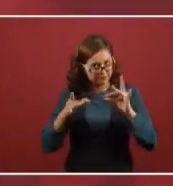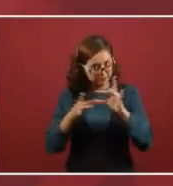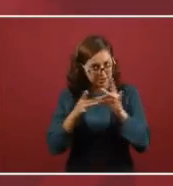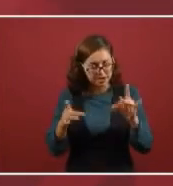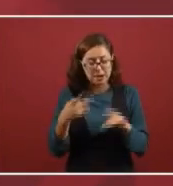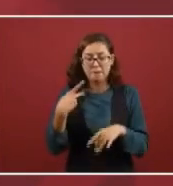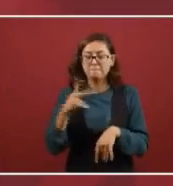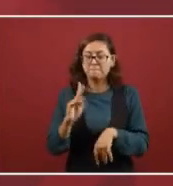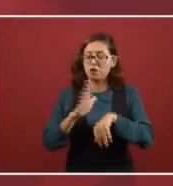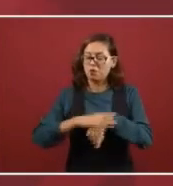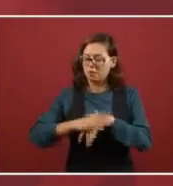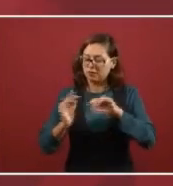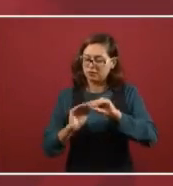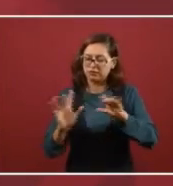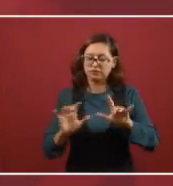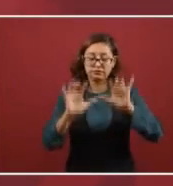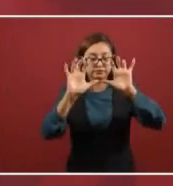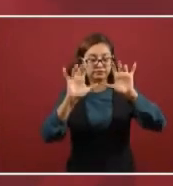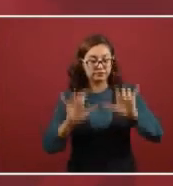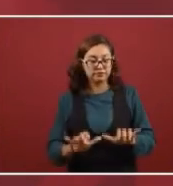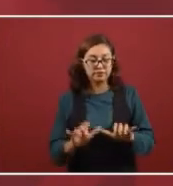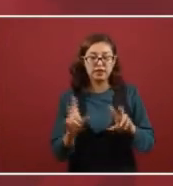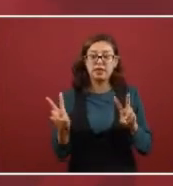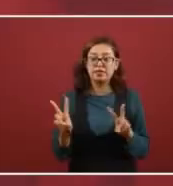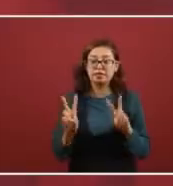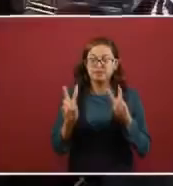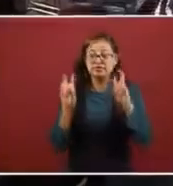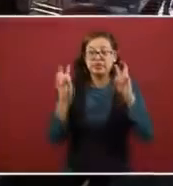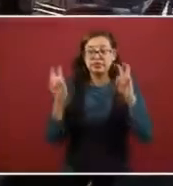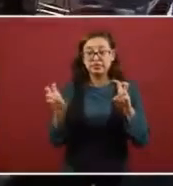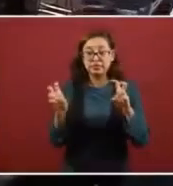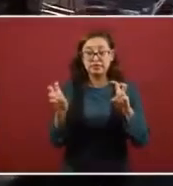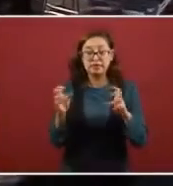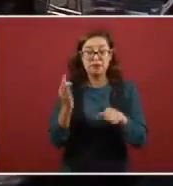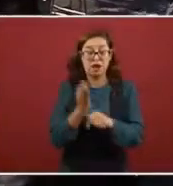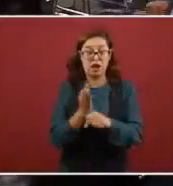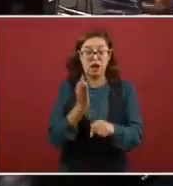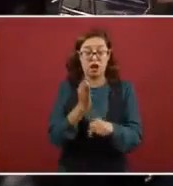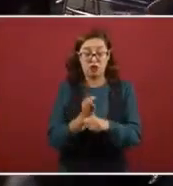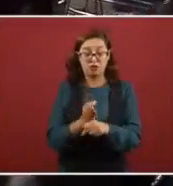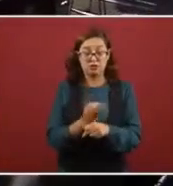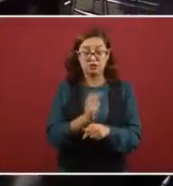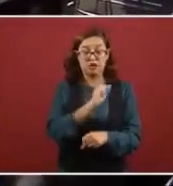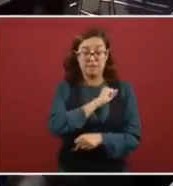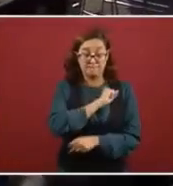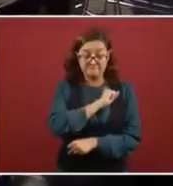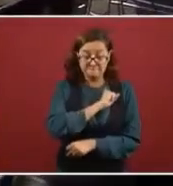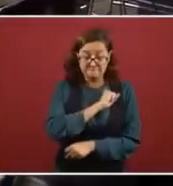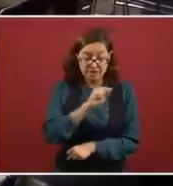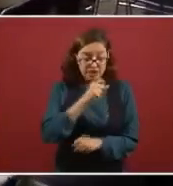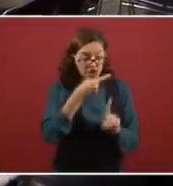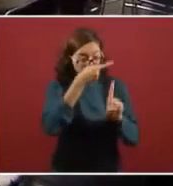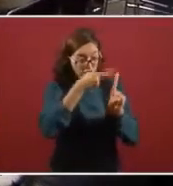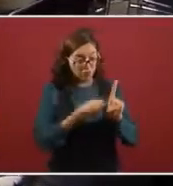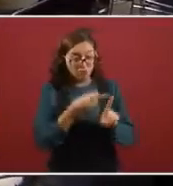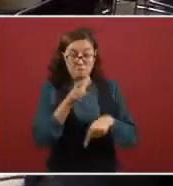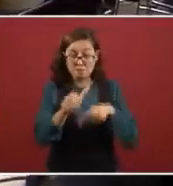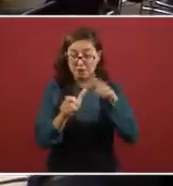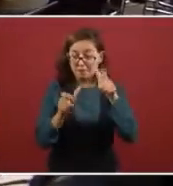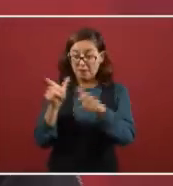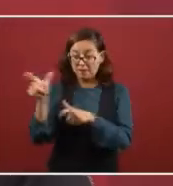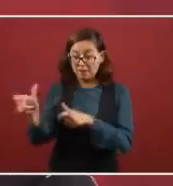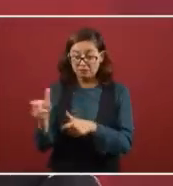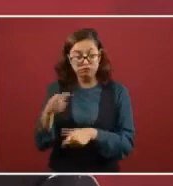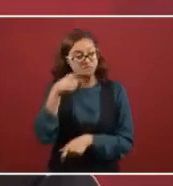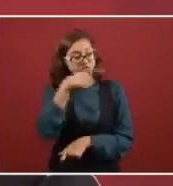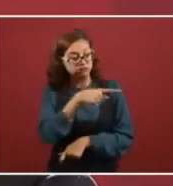What Mexico is trying to rectify the acts it's going to have lots of